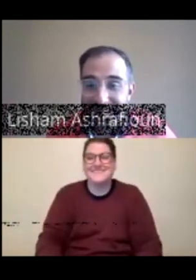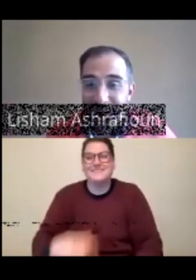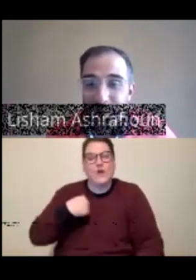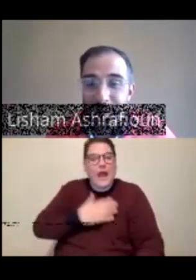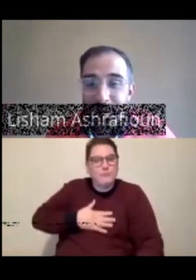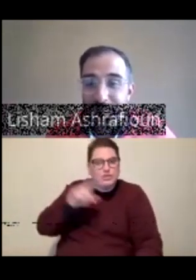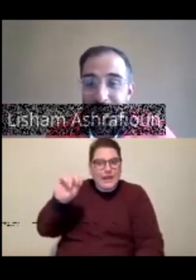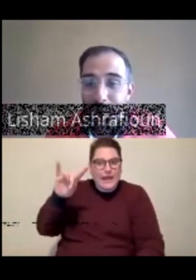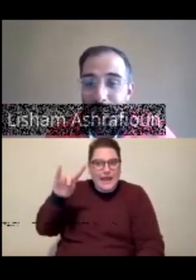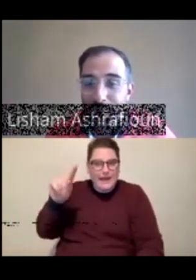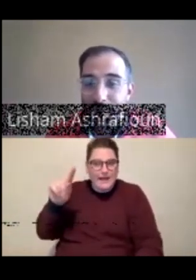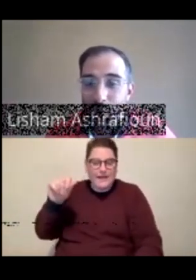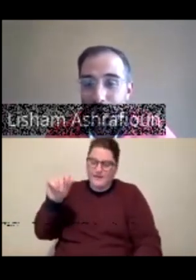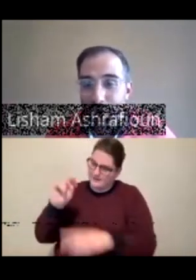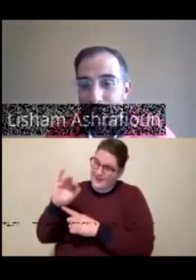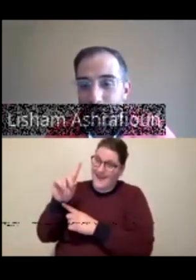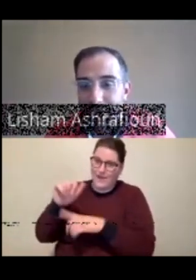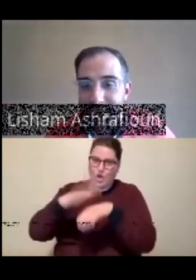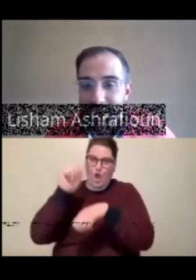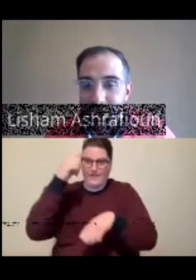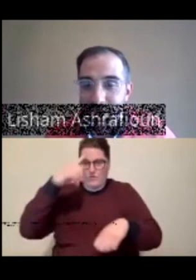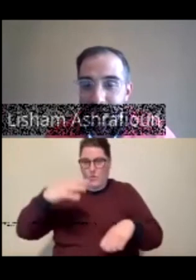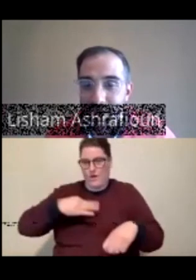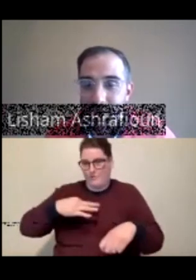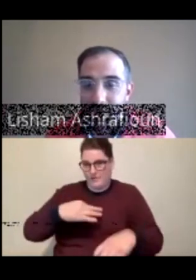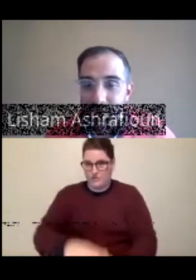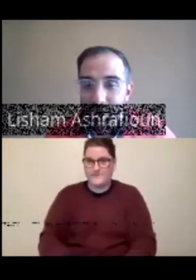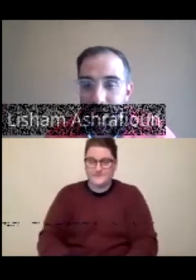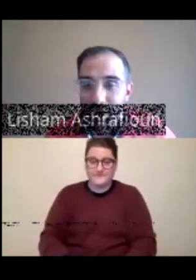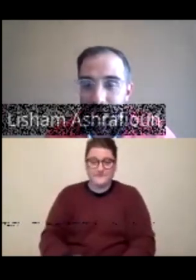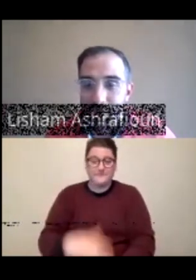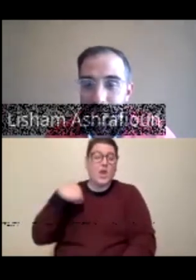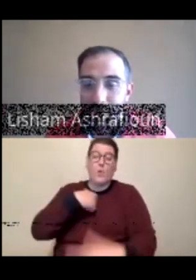putting this out. And we're in the early stages of